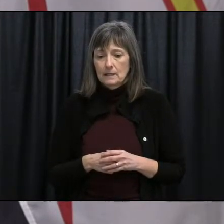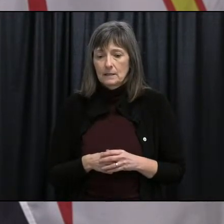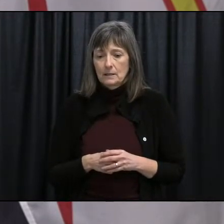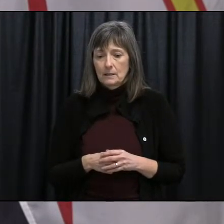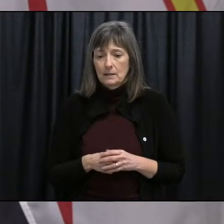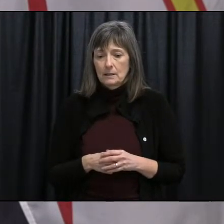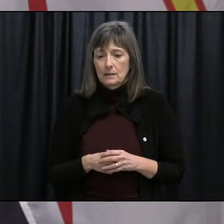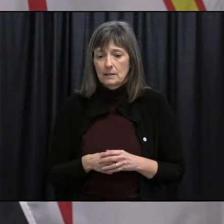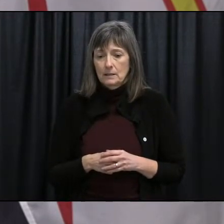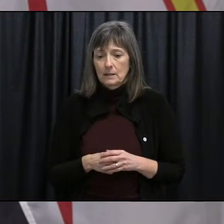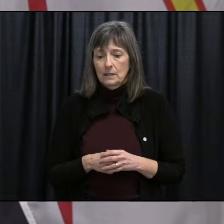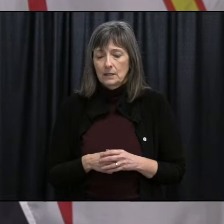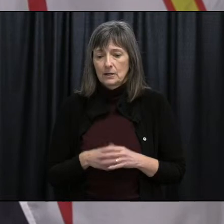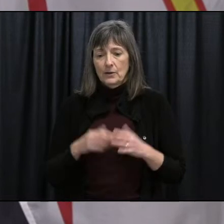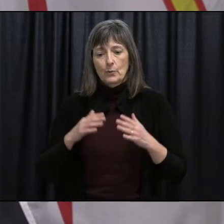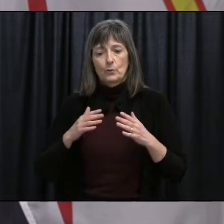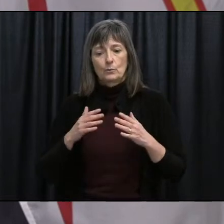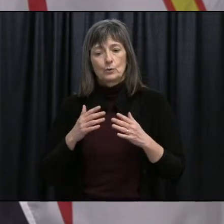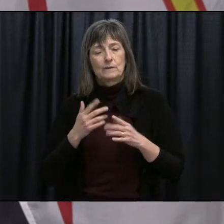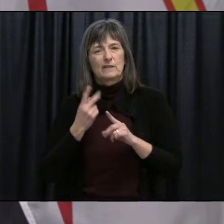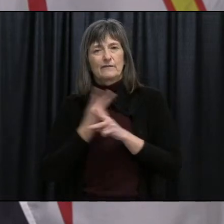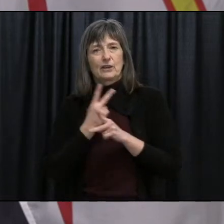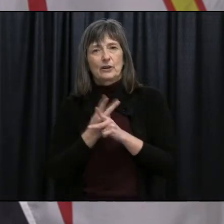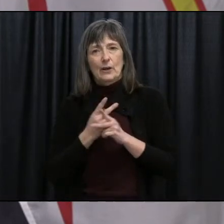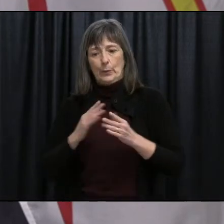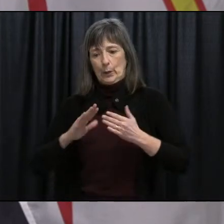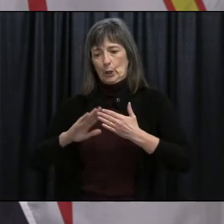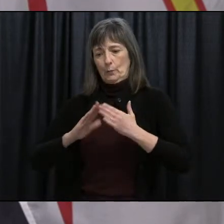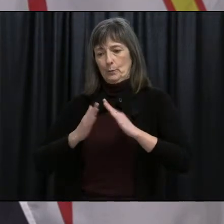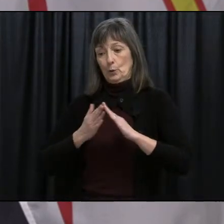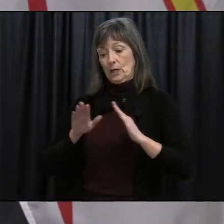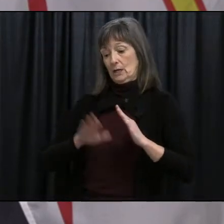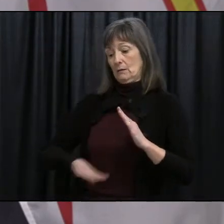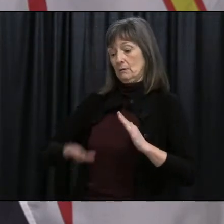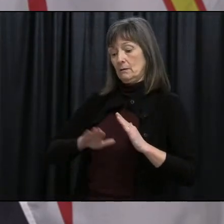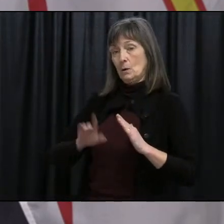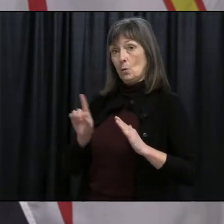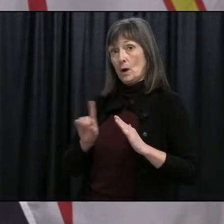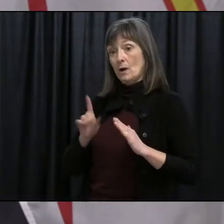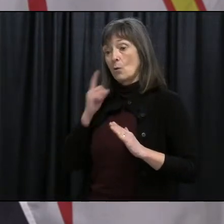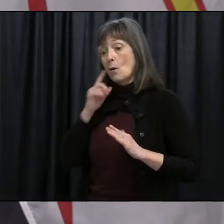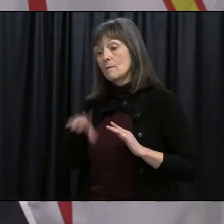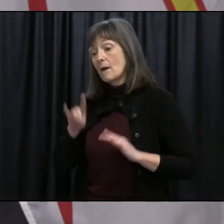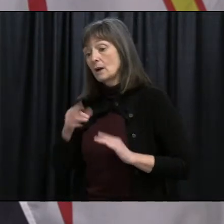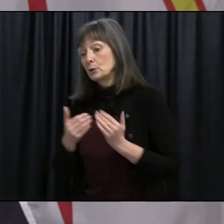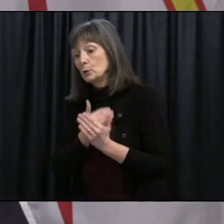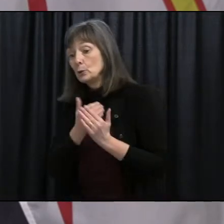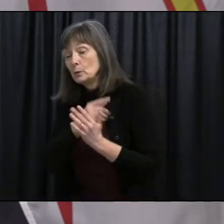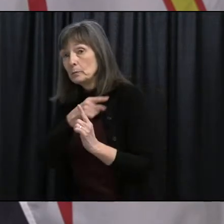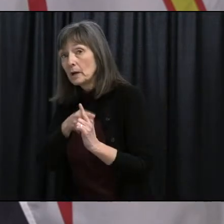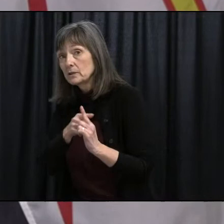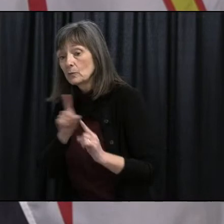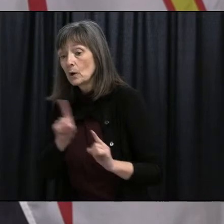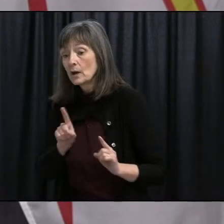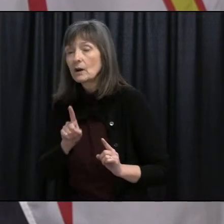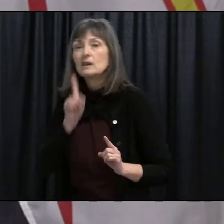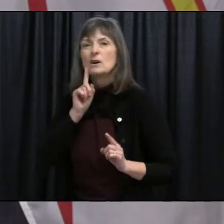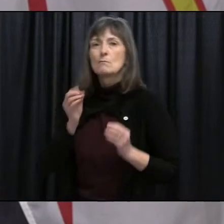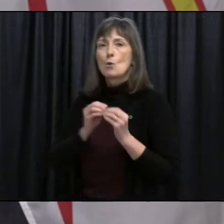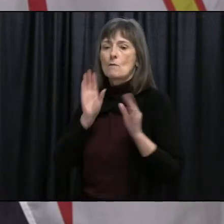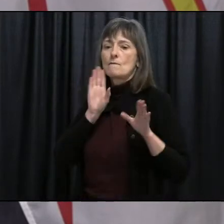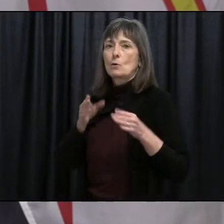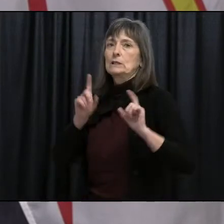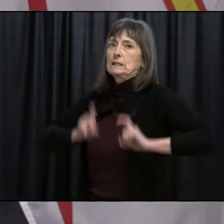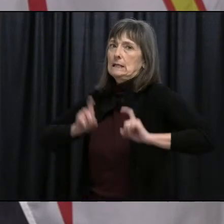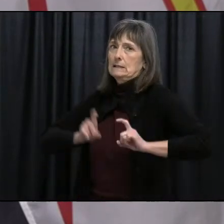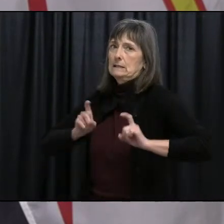approach this from a community point of view, and just seeing if we have more cases in our community that we don't know about. So we're looking at some testing strategies